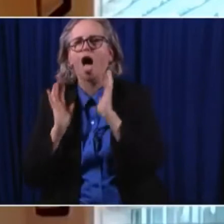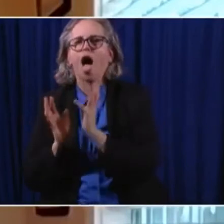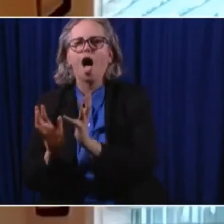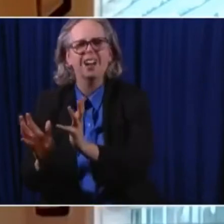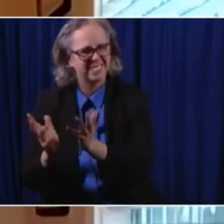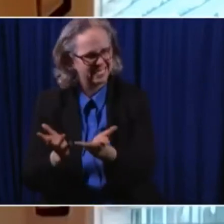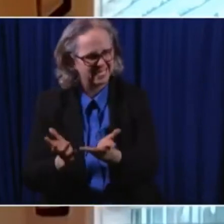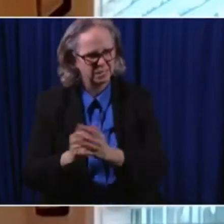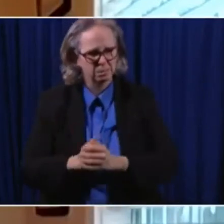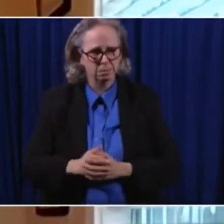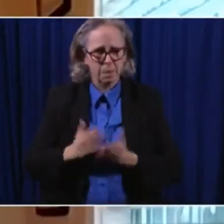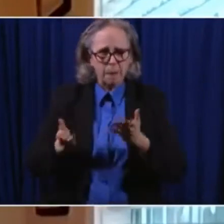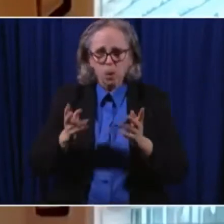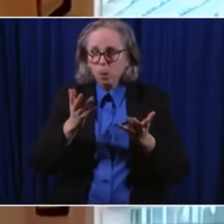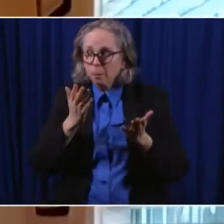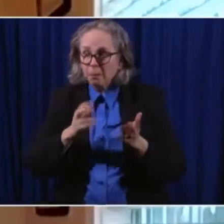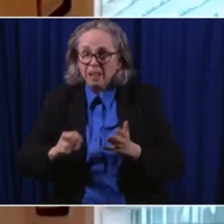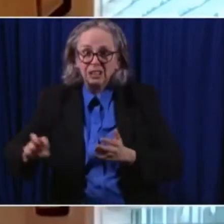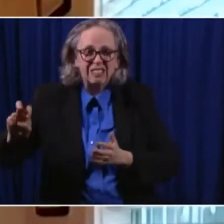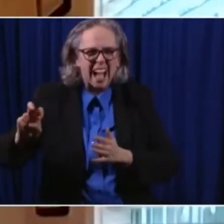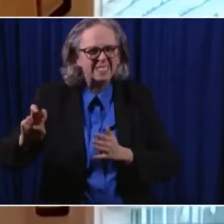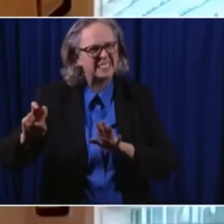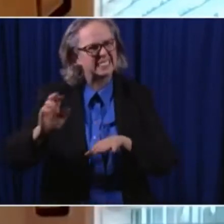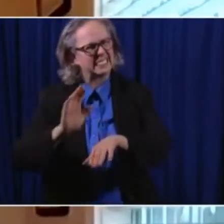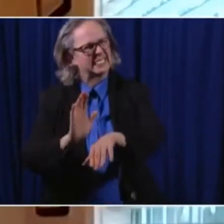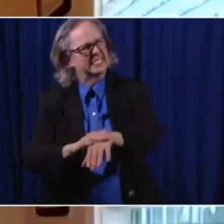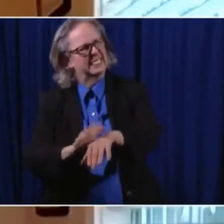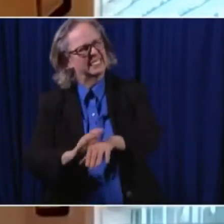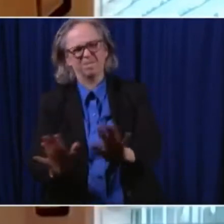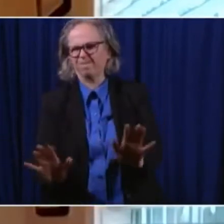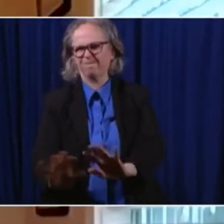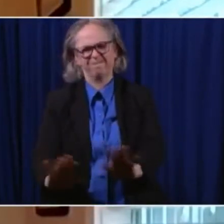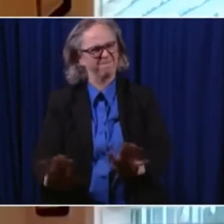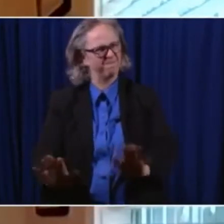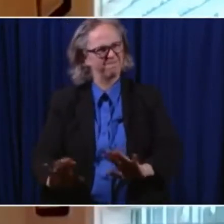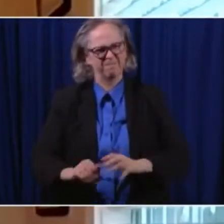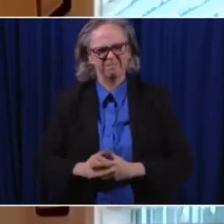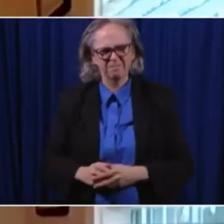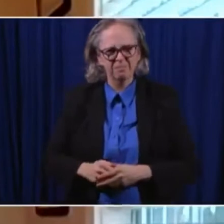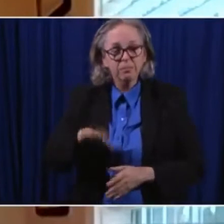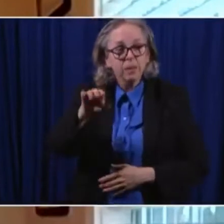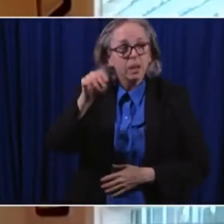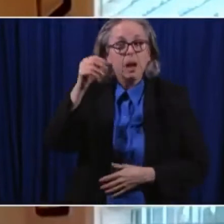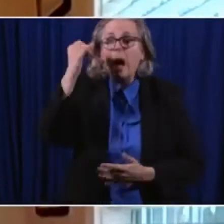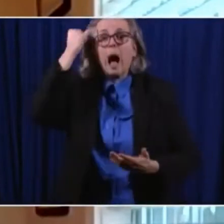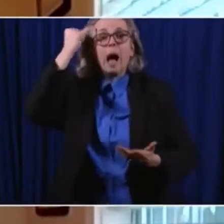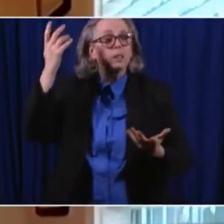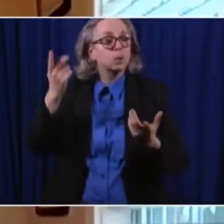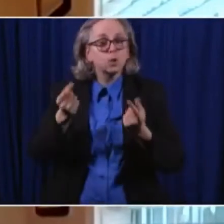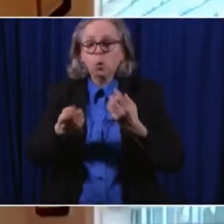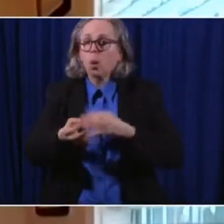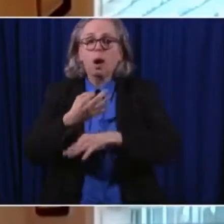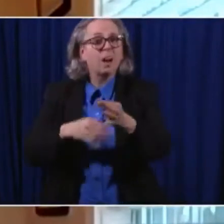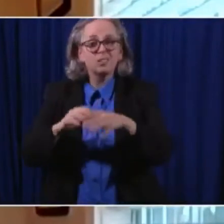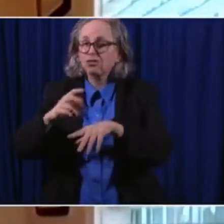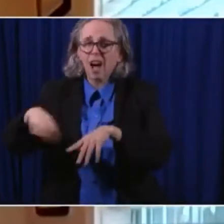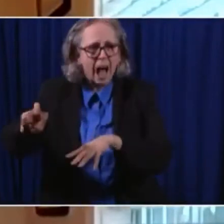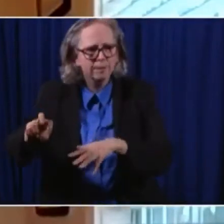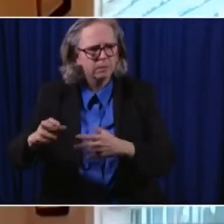and enjoy safe holiday activities like drive-through light shows or visiting via phone calls or video